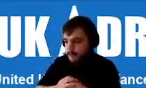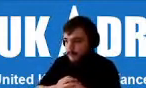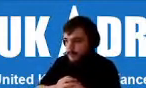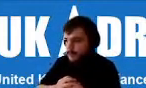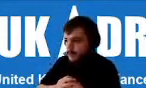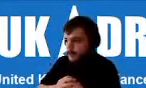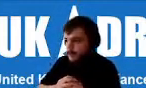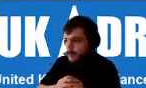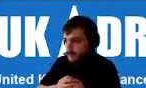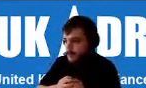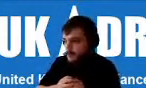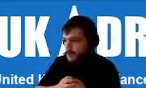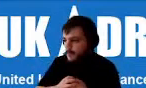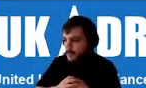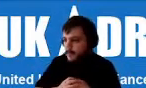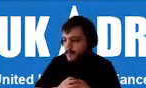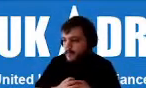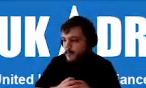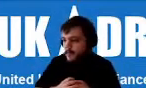free as well.